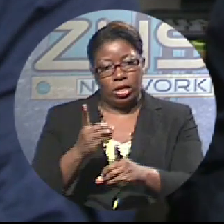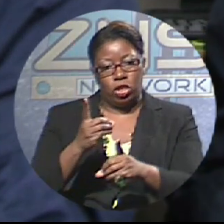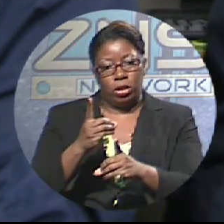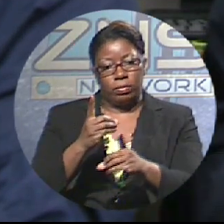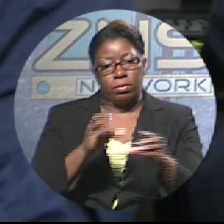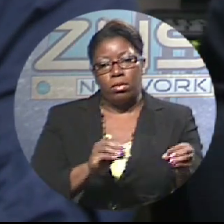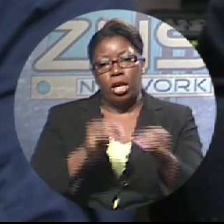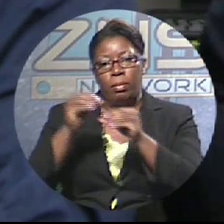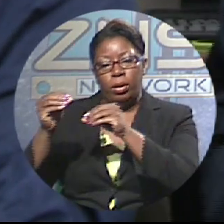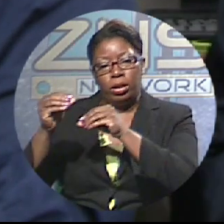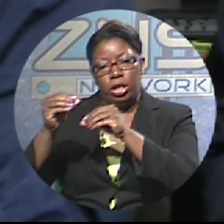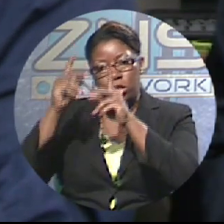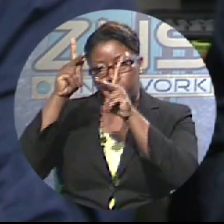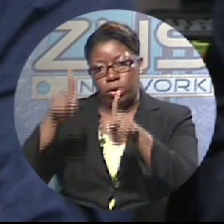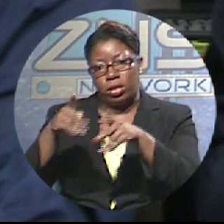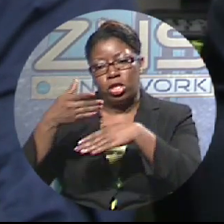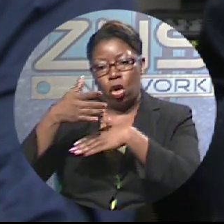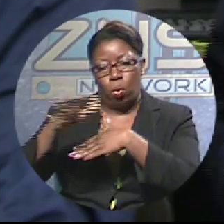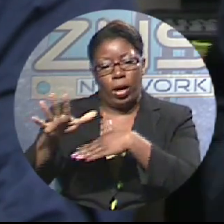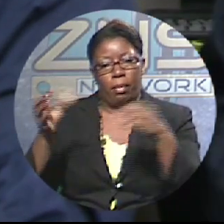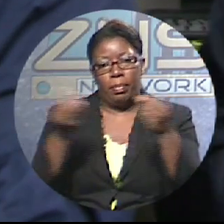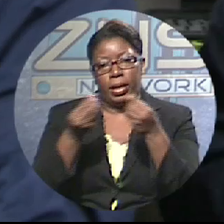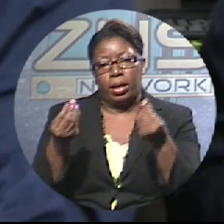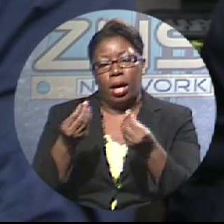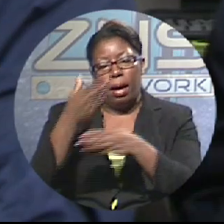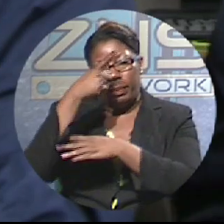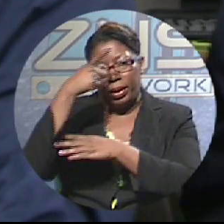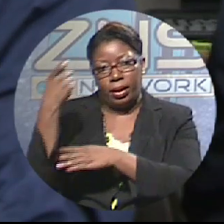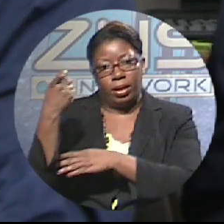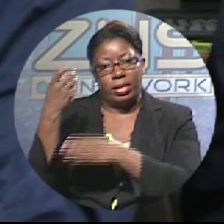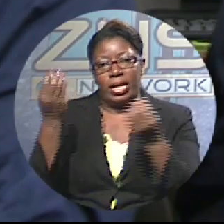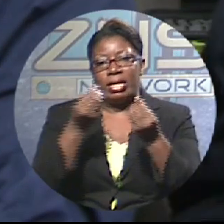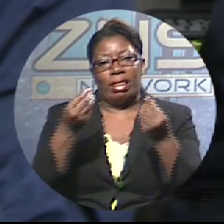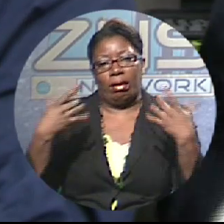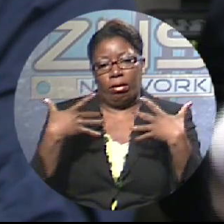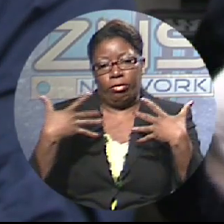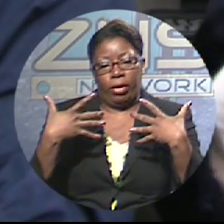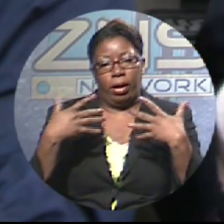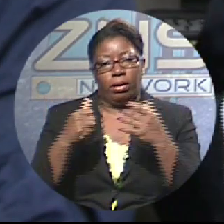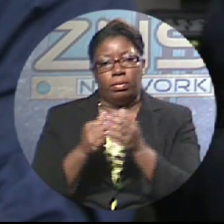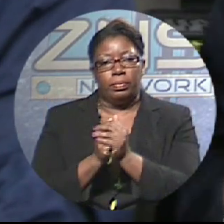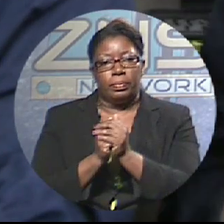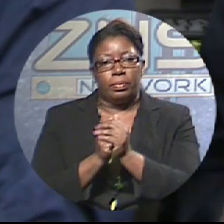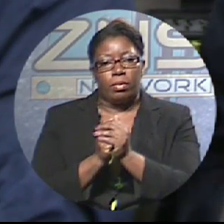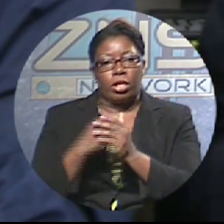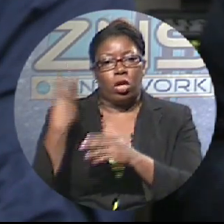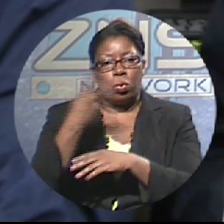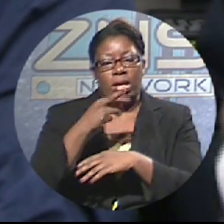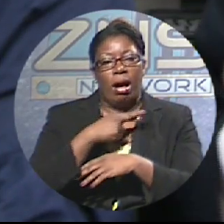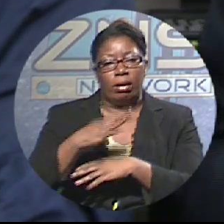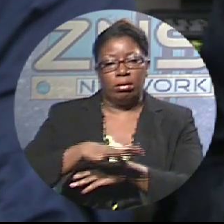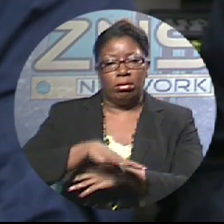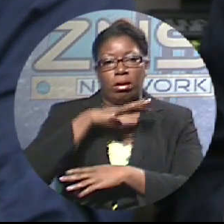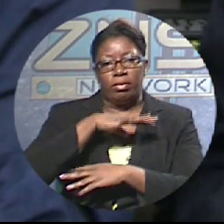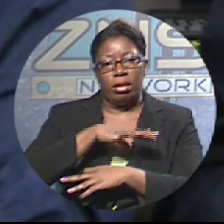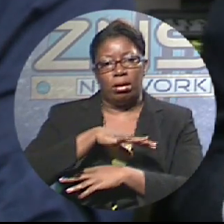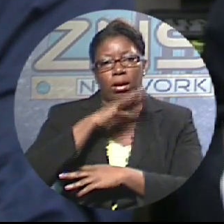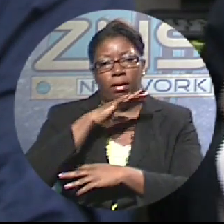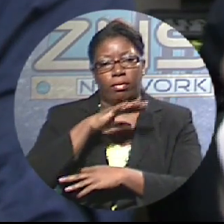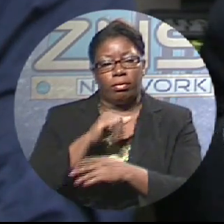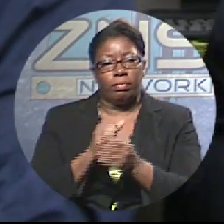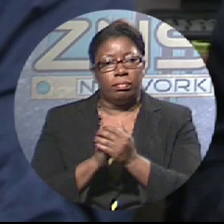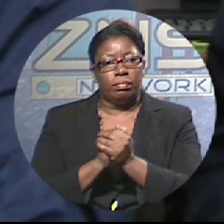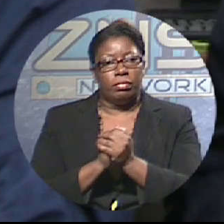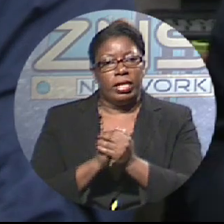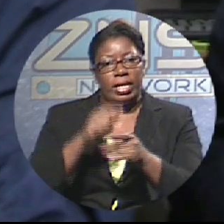away, because they have no fear and they are terrorizing this country. And we've had enough. Enough is enough. It's